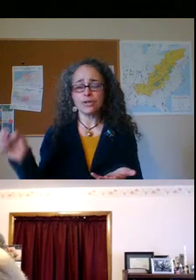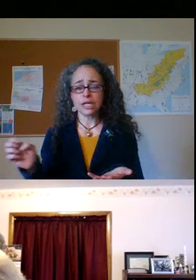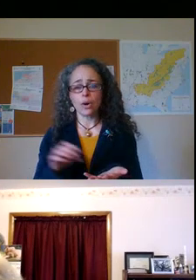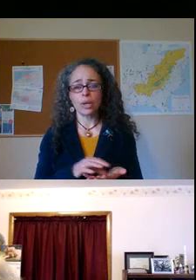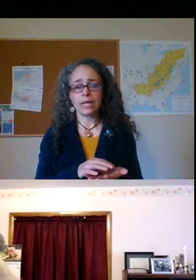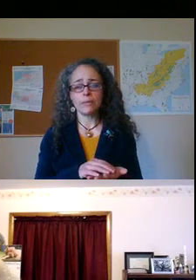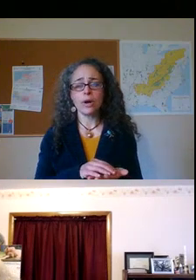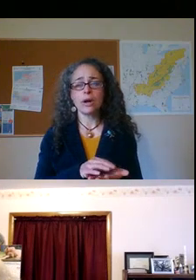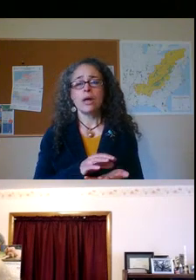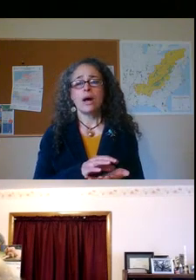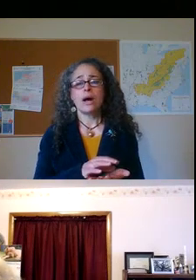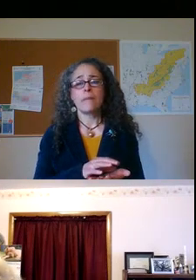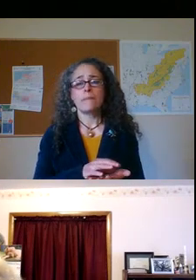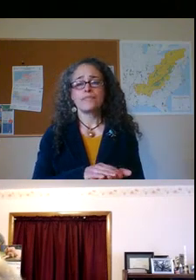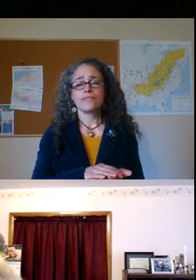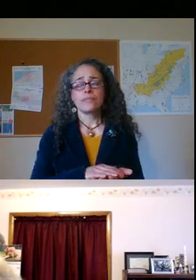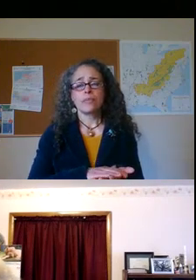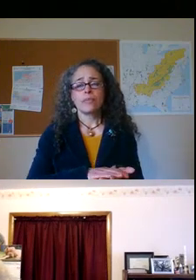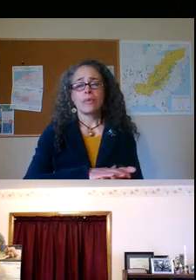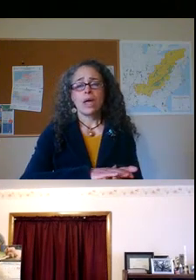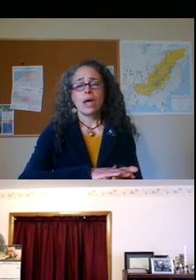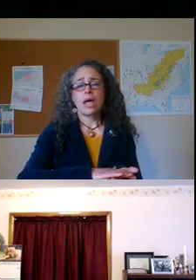by not producing coal anymore.